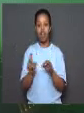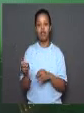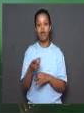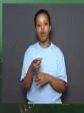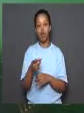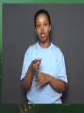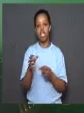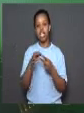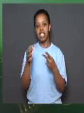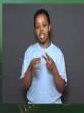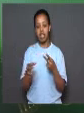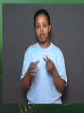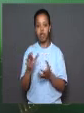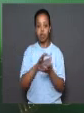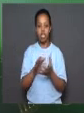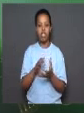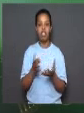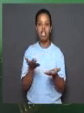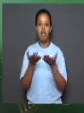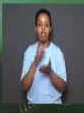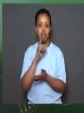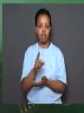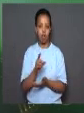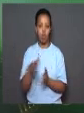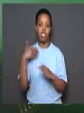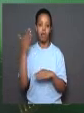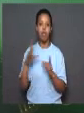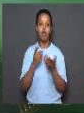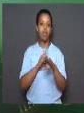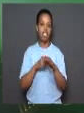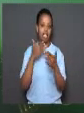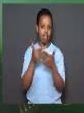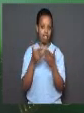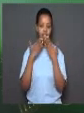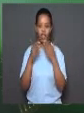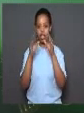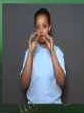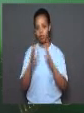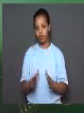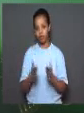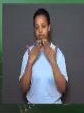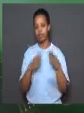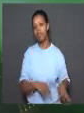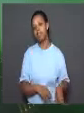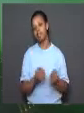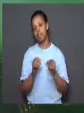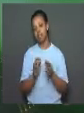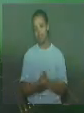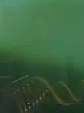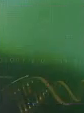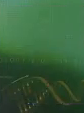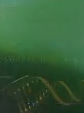of selective breeding. Until next lesson, thank you, teacher. Thank you, students.